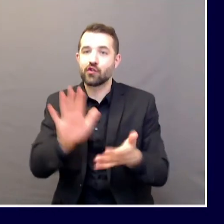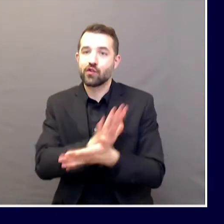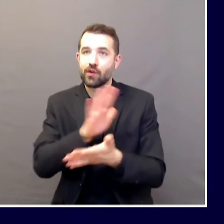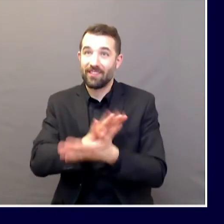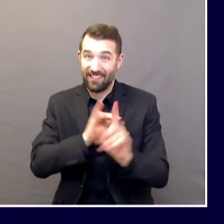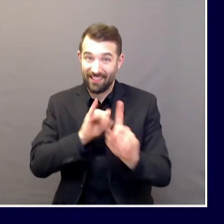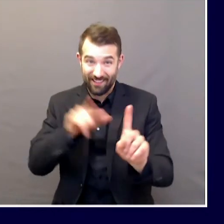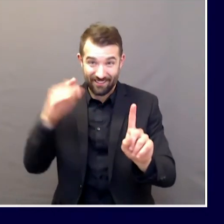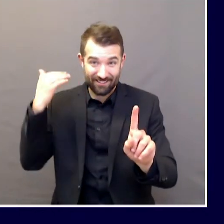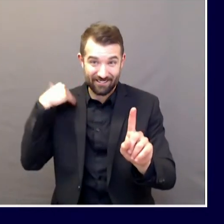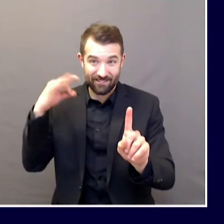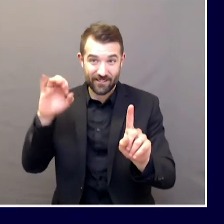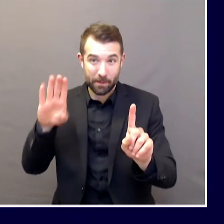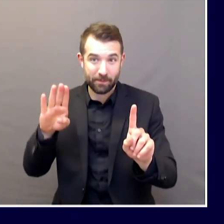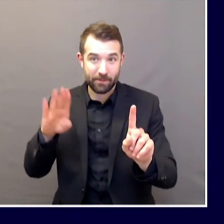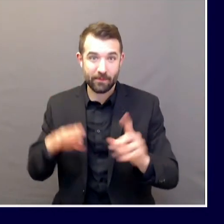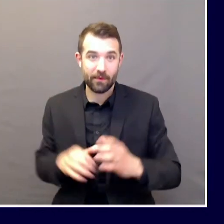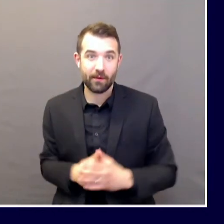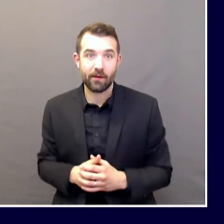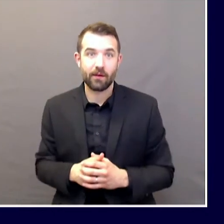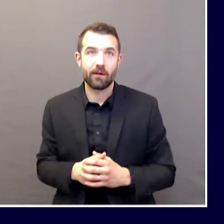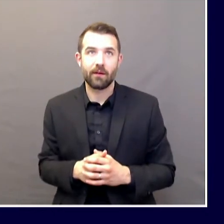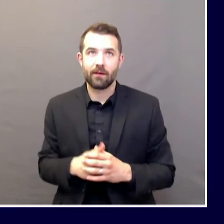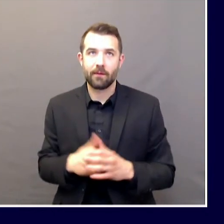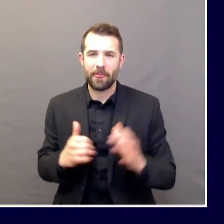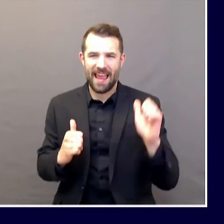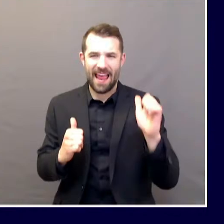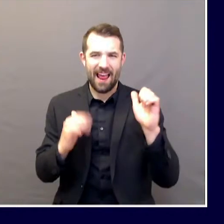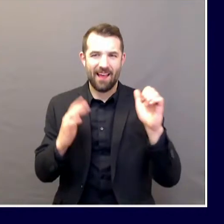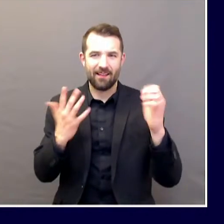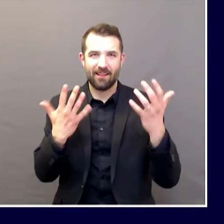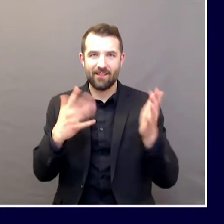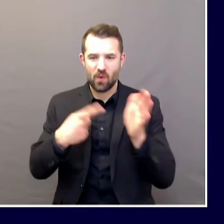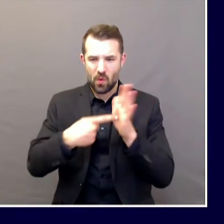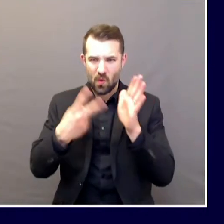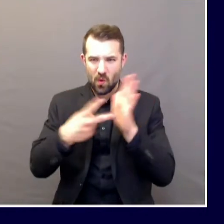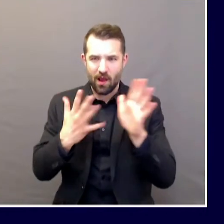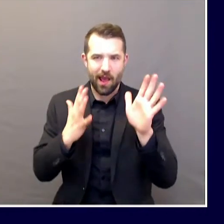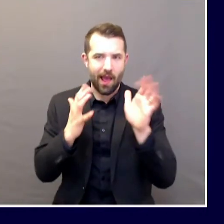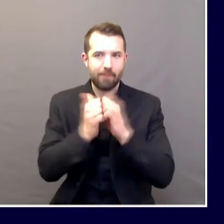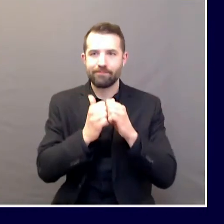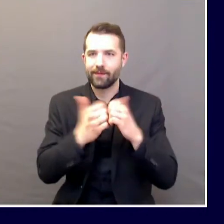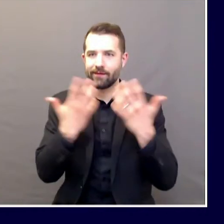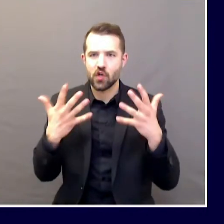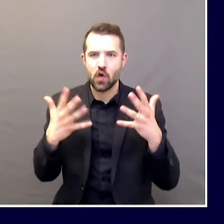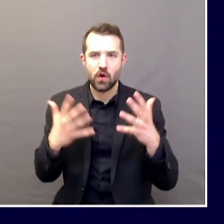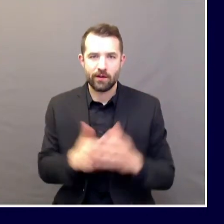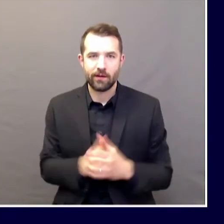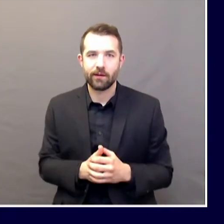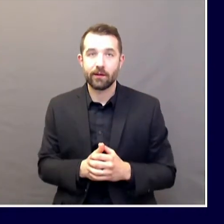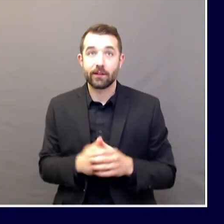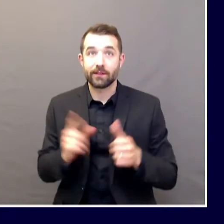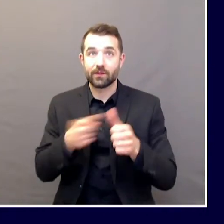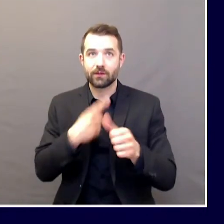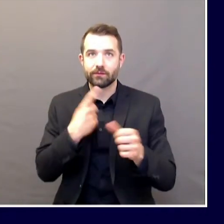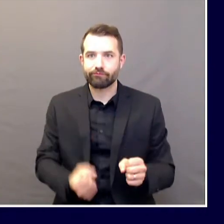that document at least once or twice since we first posted it. And the key behind